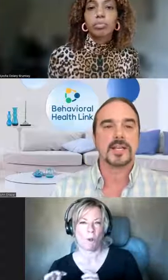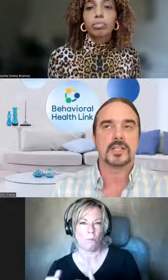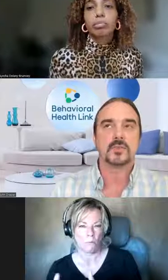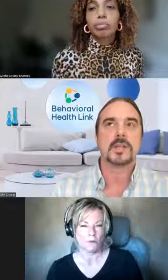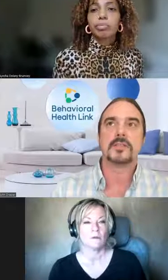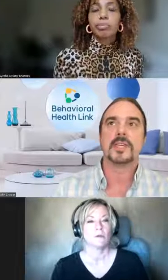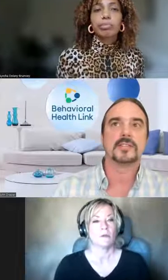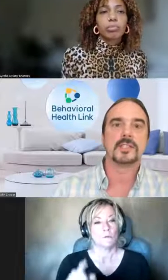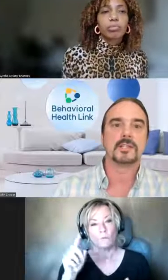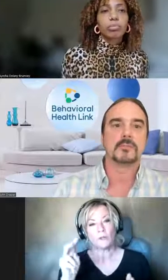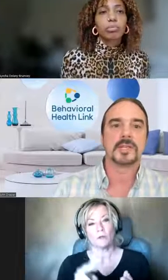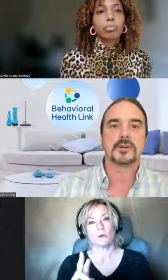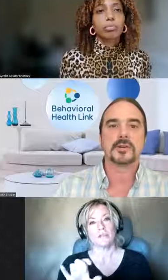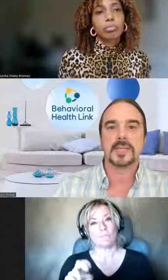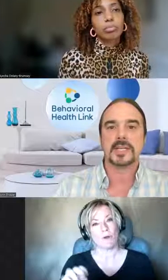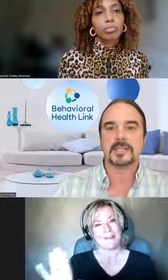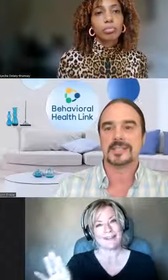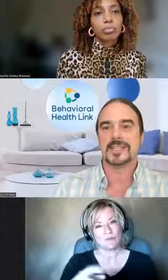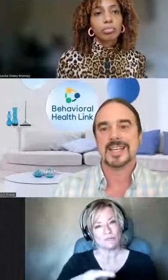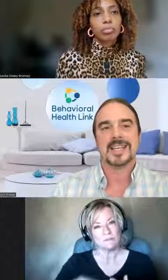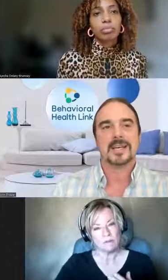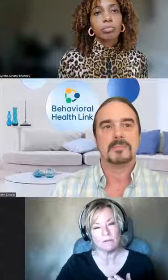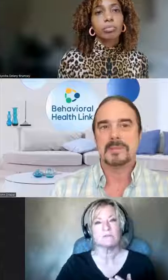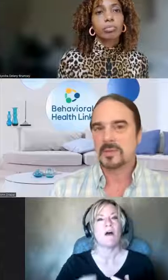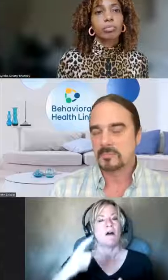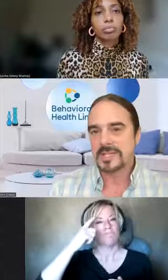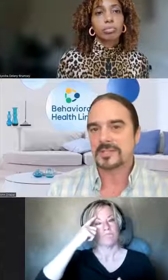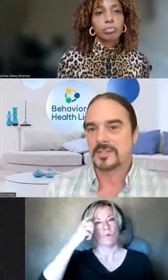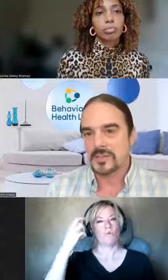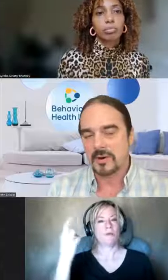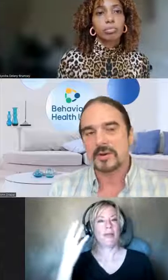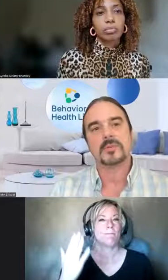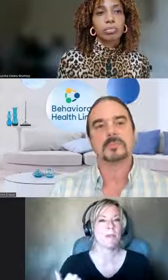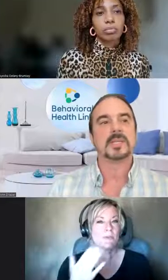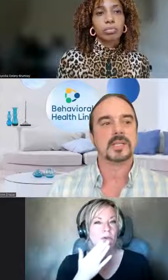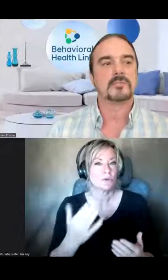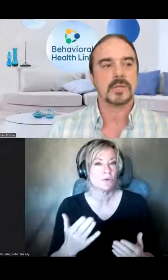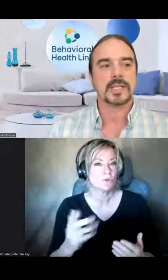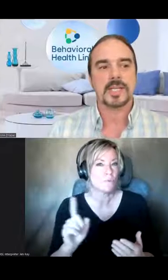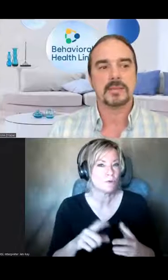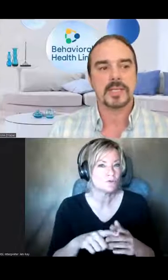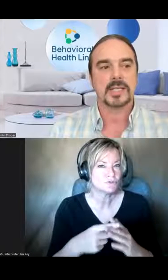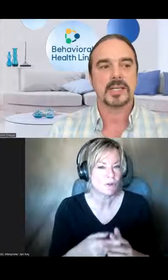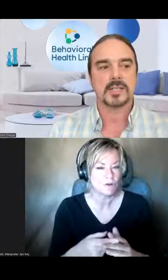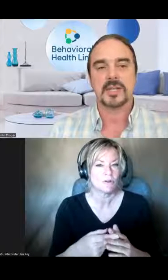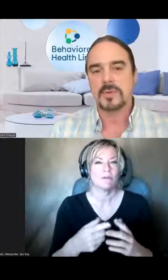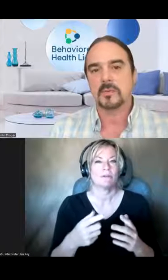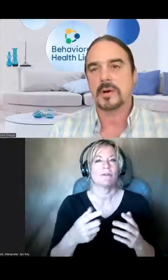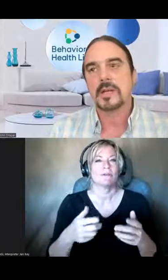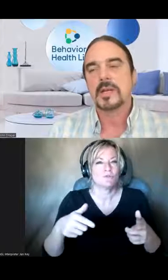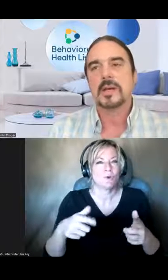Brian's findings, one of the things that really occurred to me is that maybe a good place to start would be really enabling